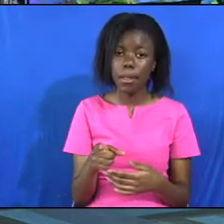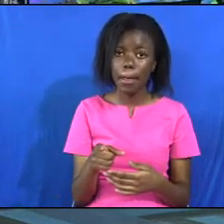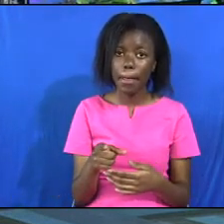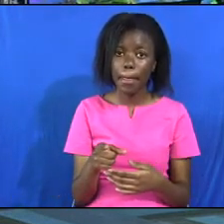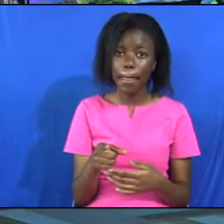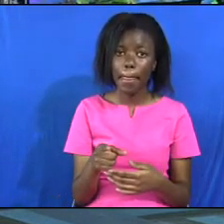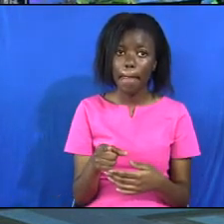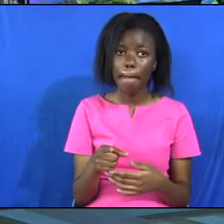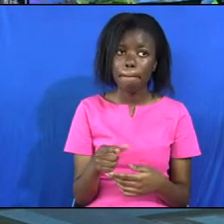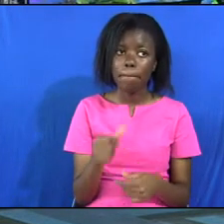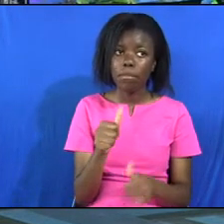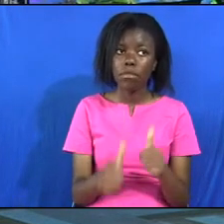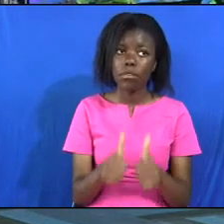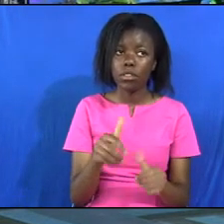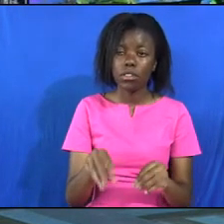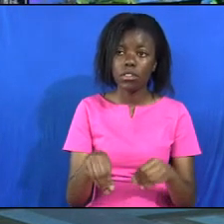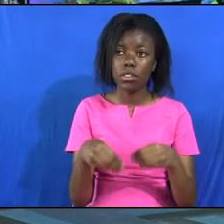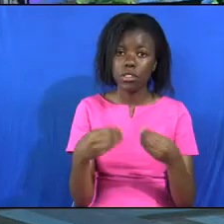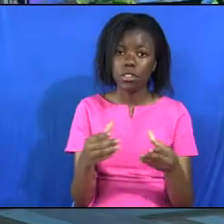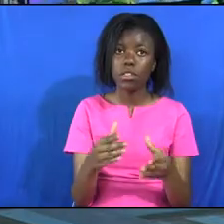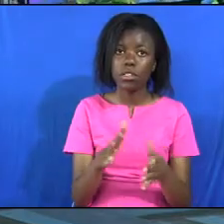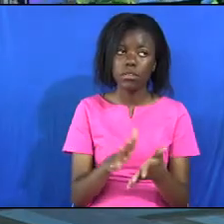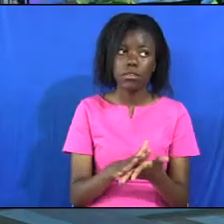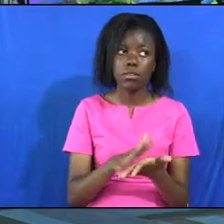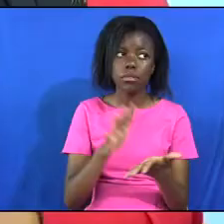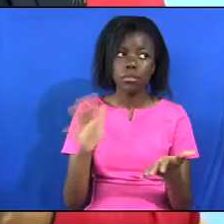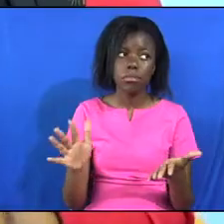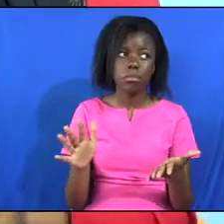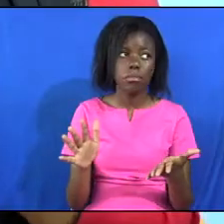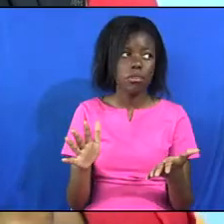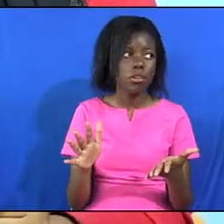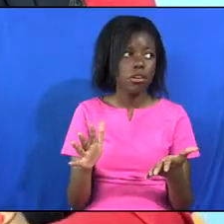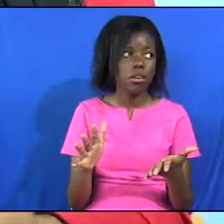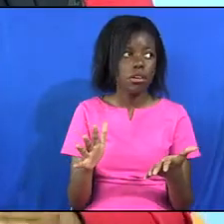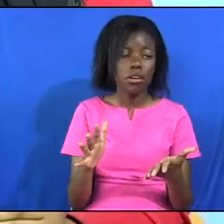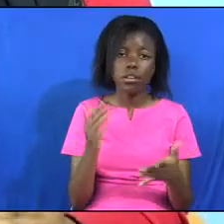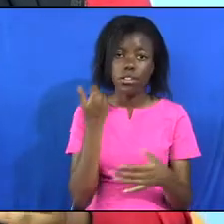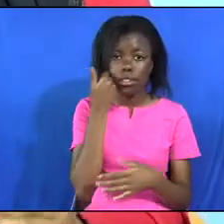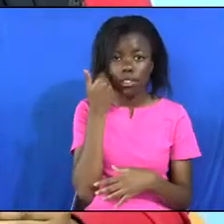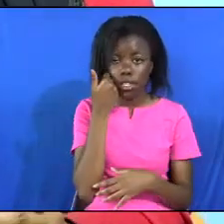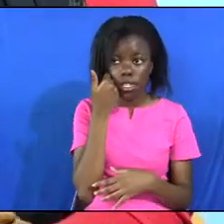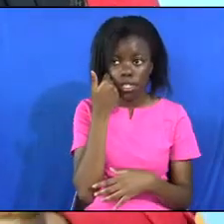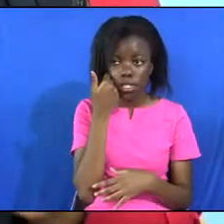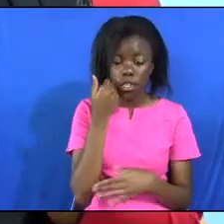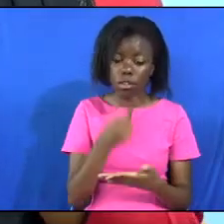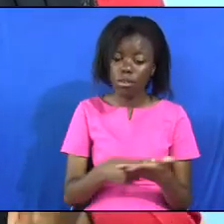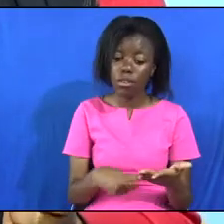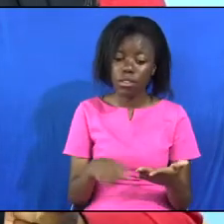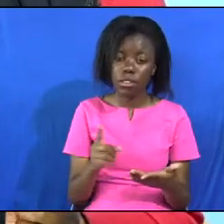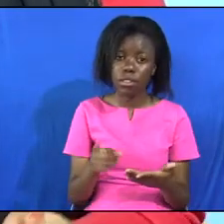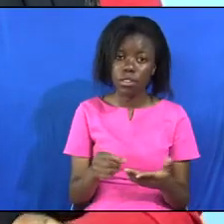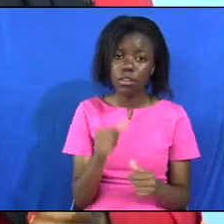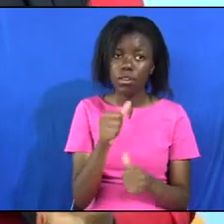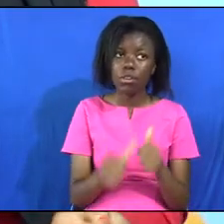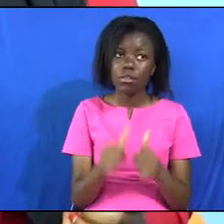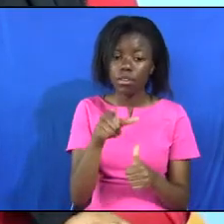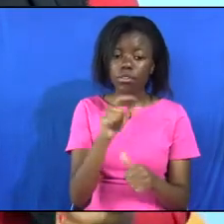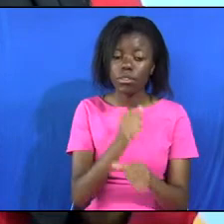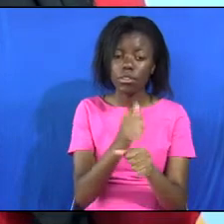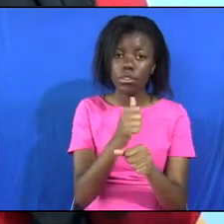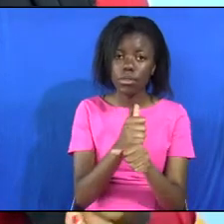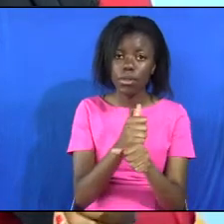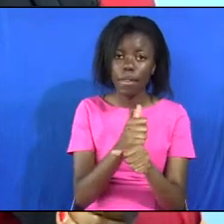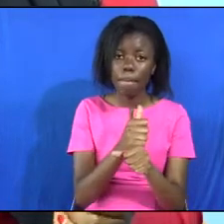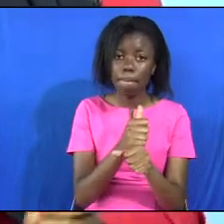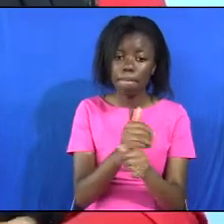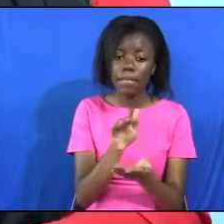that gives you more inflammation. Educate yourself on what it is that you will do that keeps